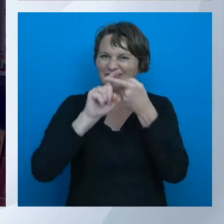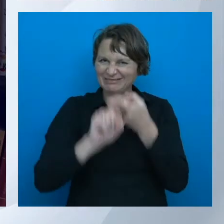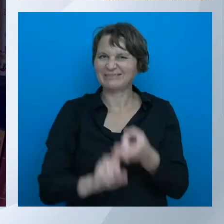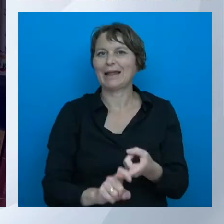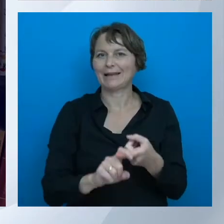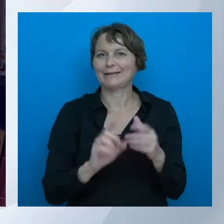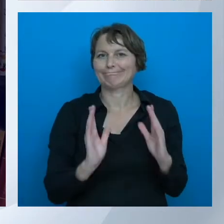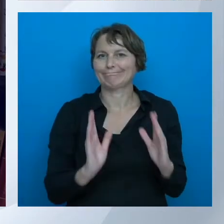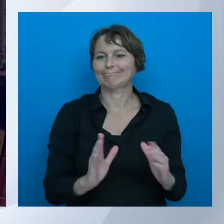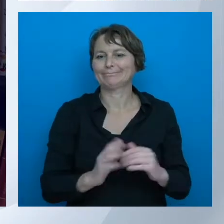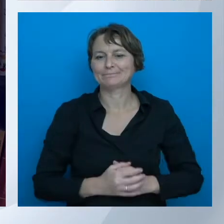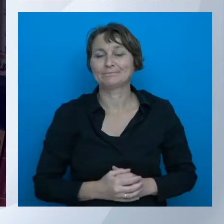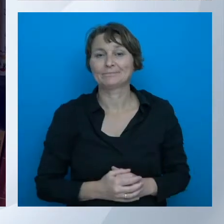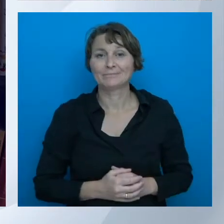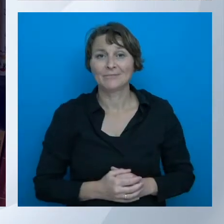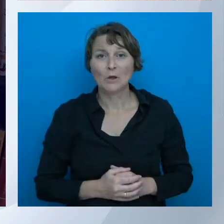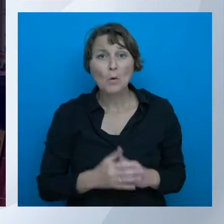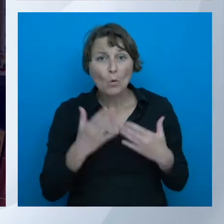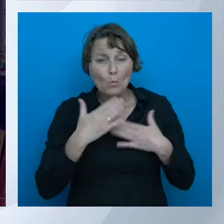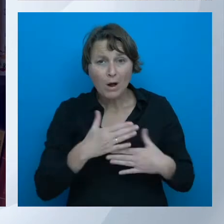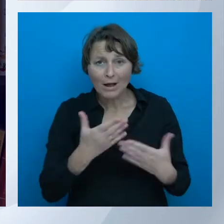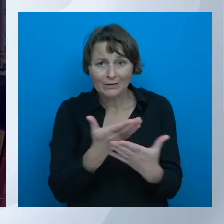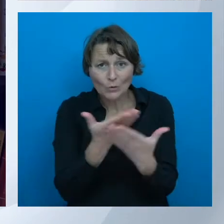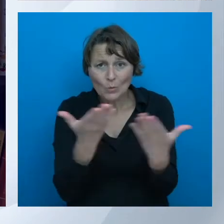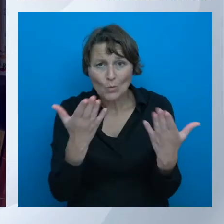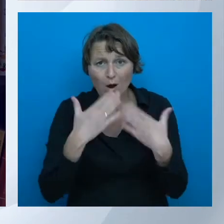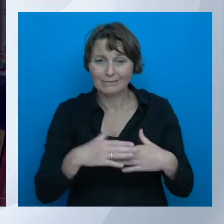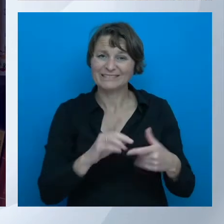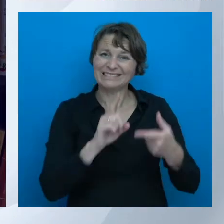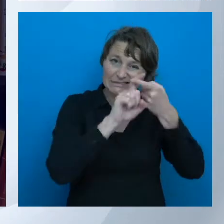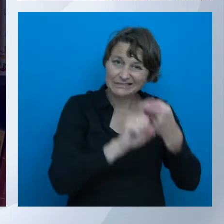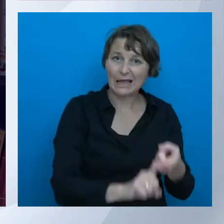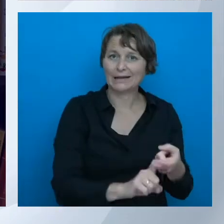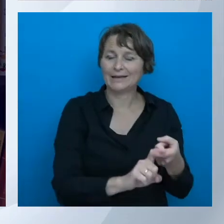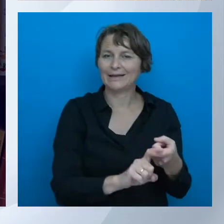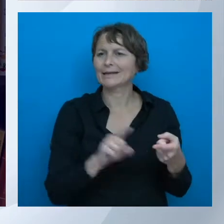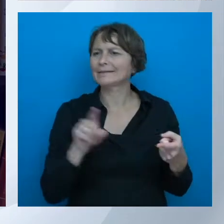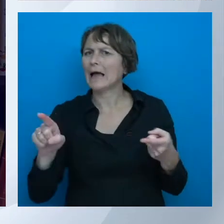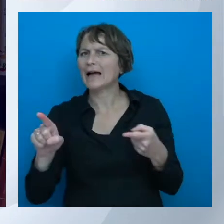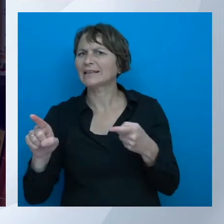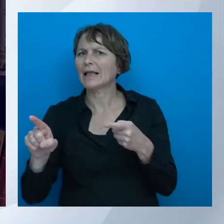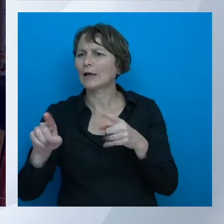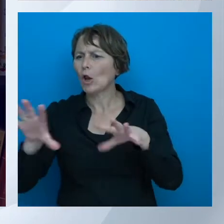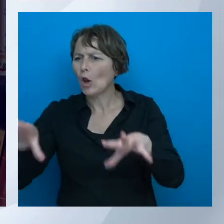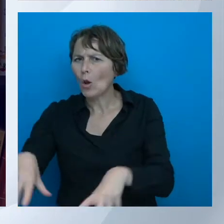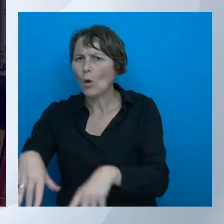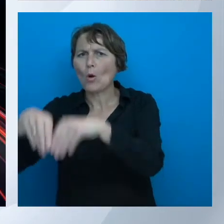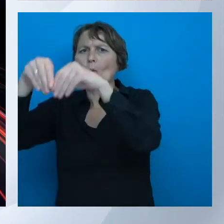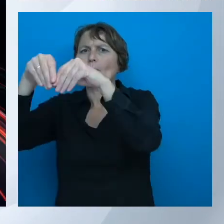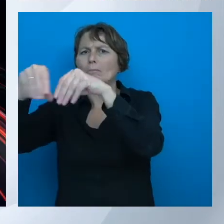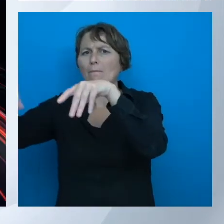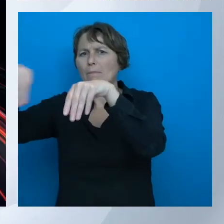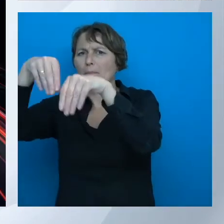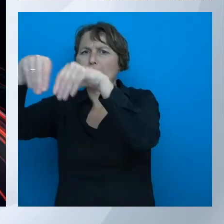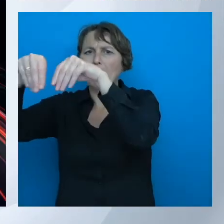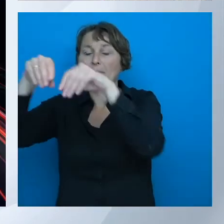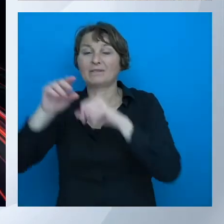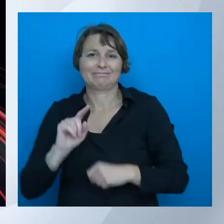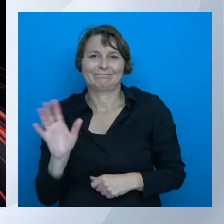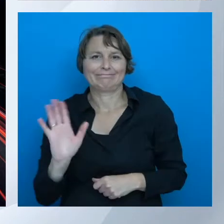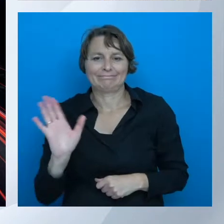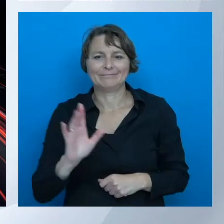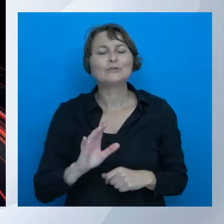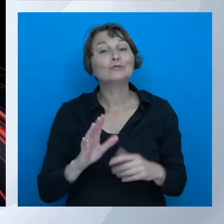want to do that? Why do you need it? There are a few reasons why you can actually have a look at static